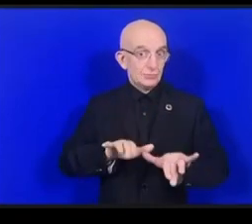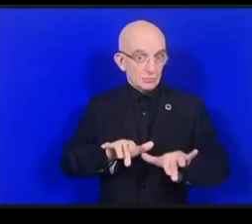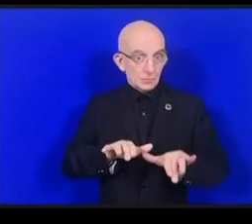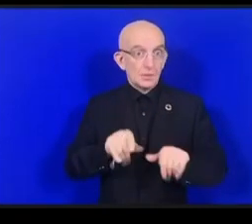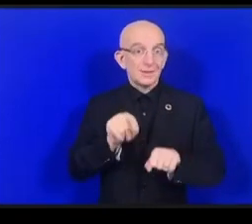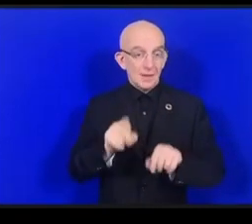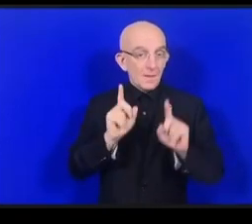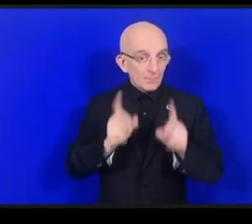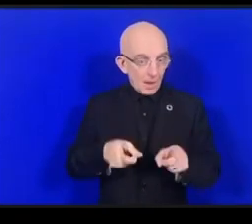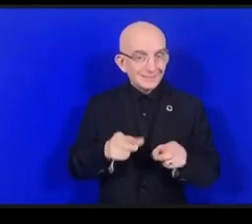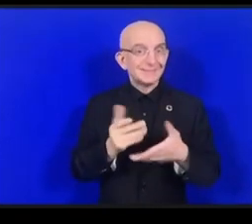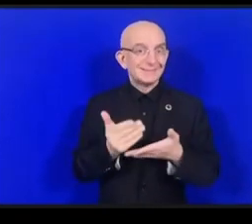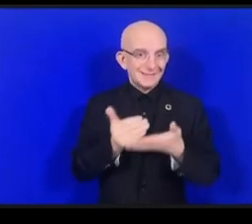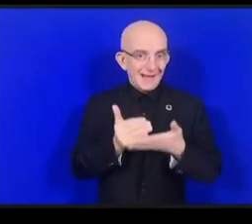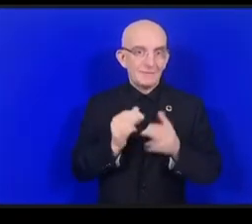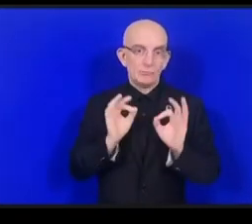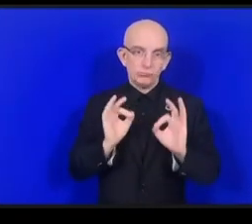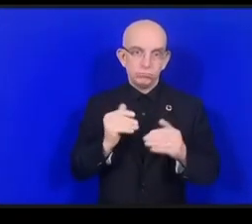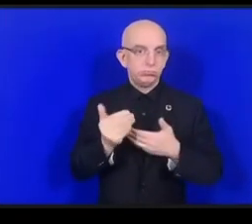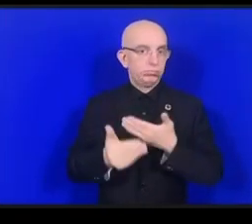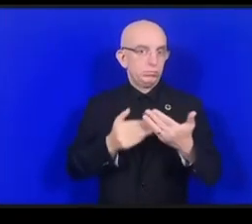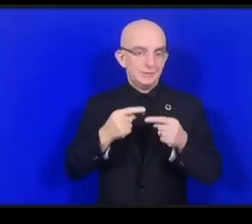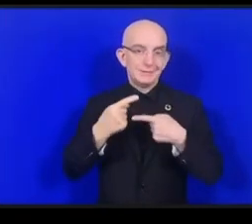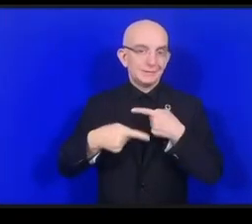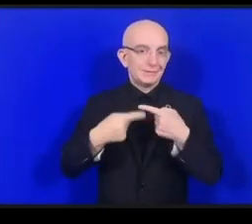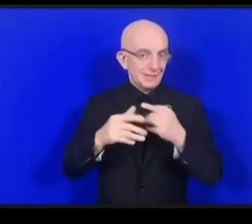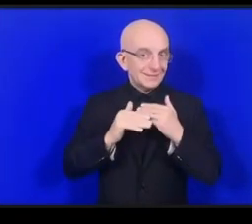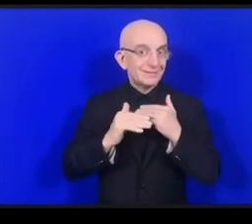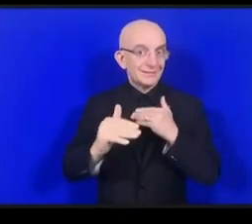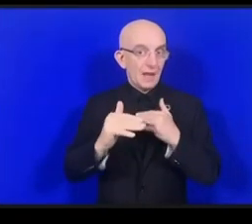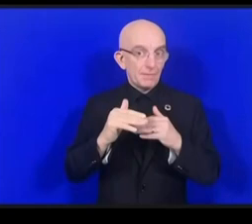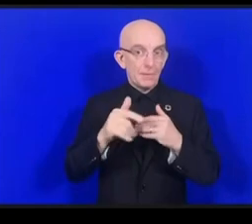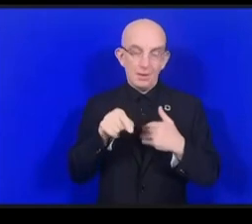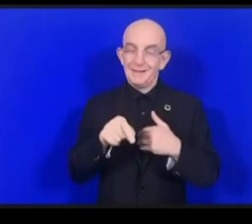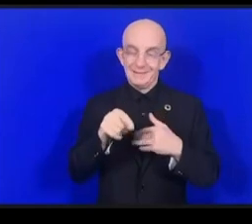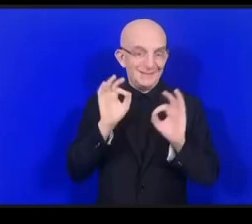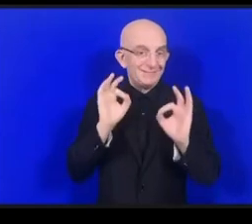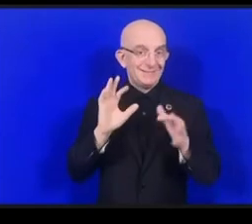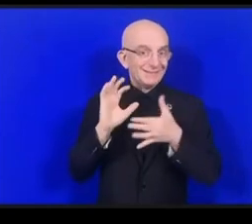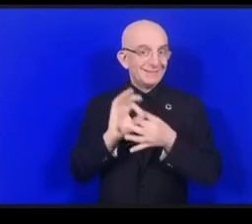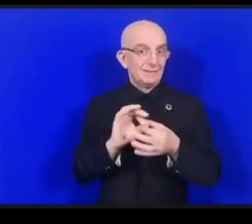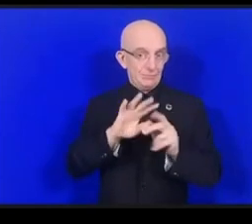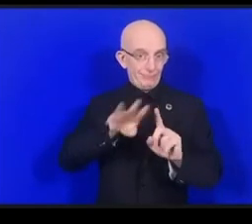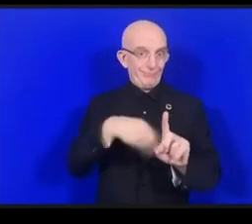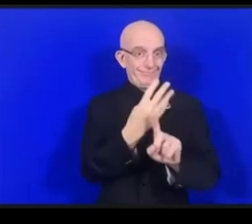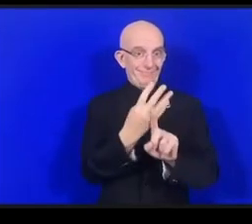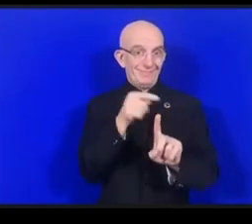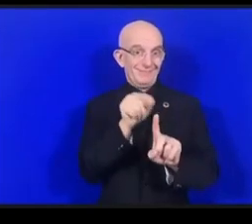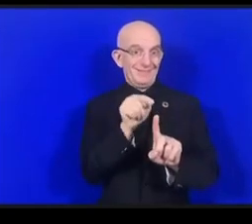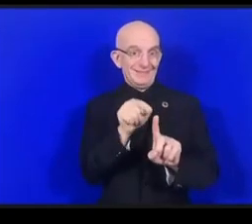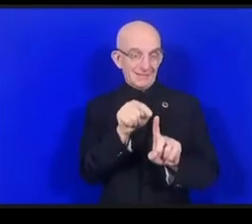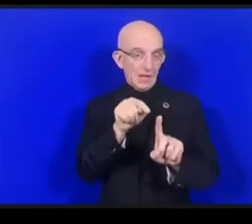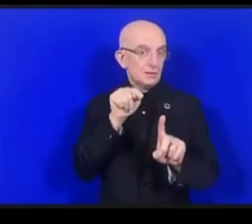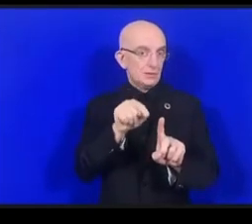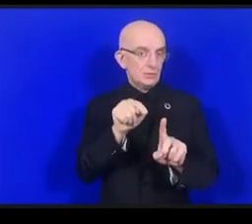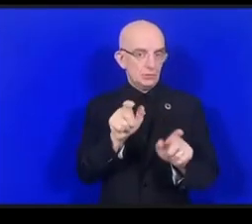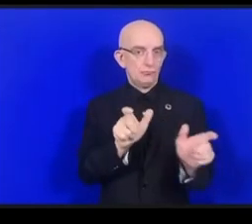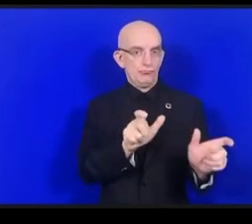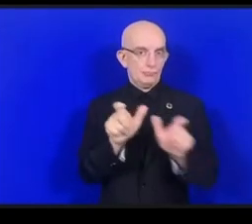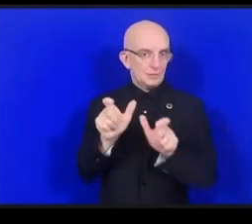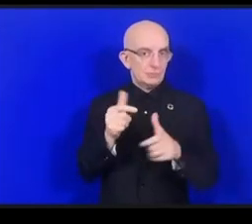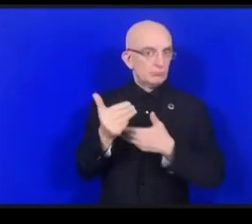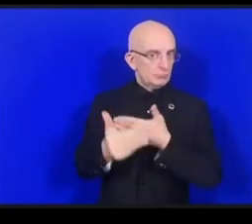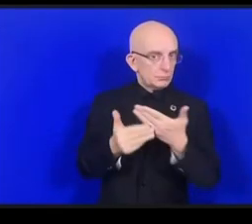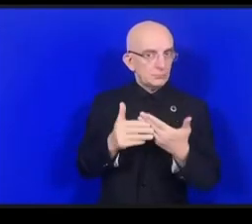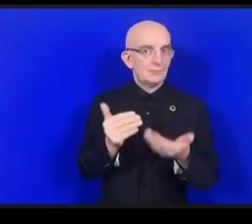the interests of the health sector, financial sector, and so on. So there are a whole range of SDGs which